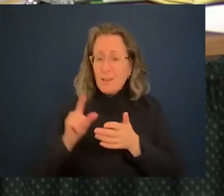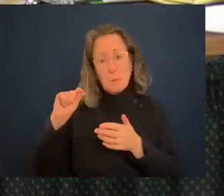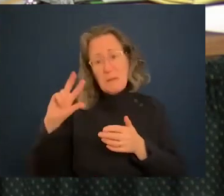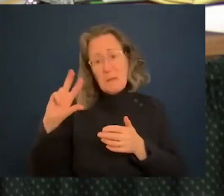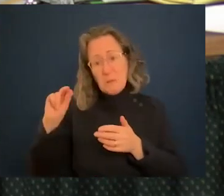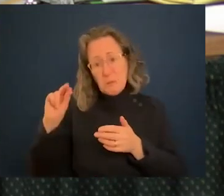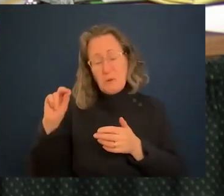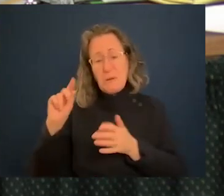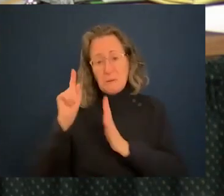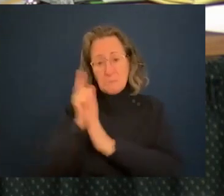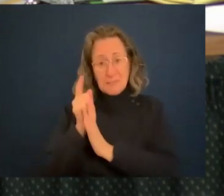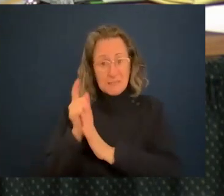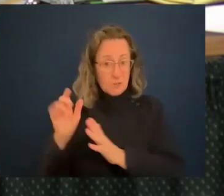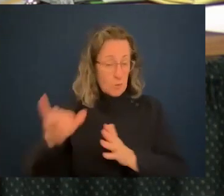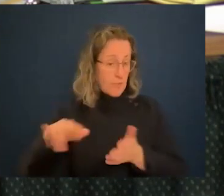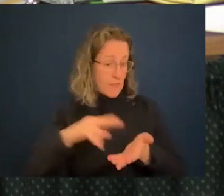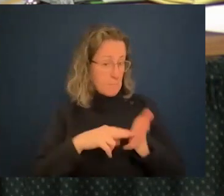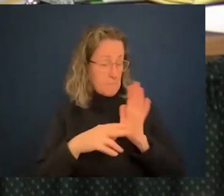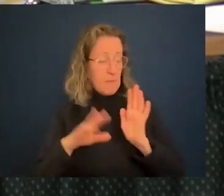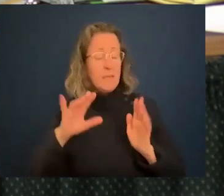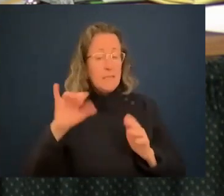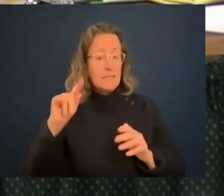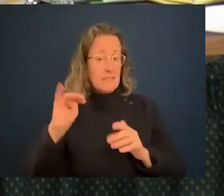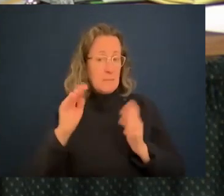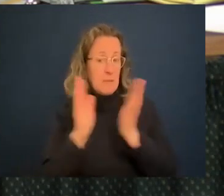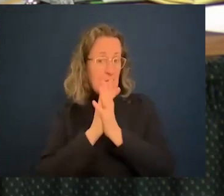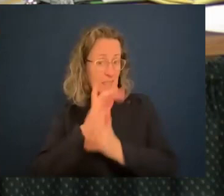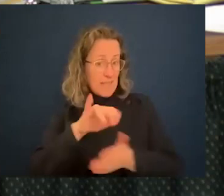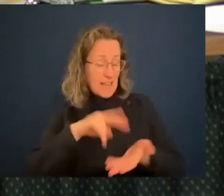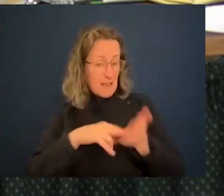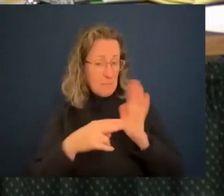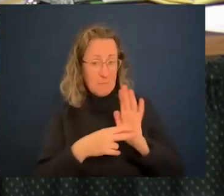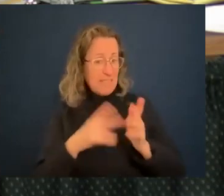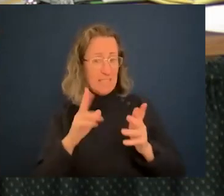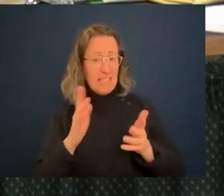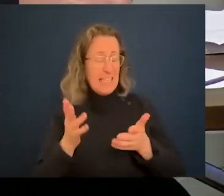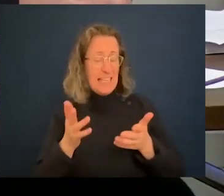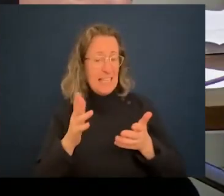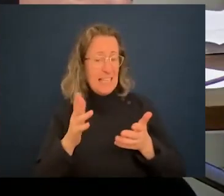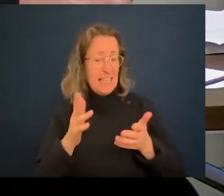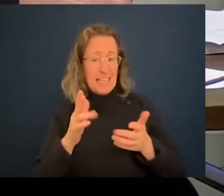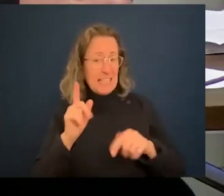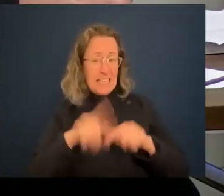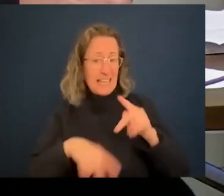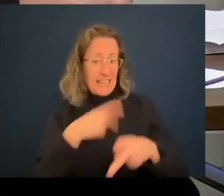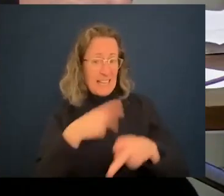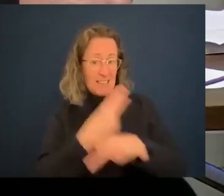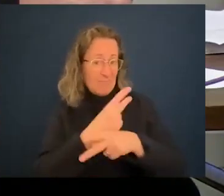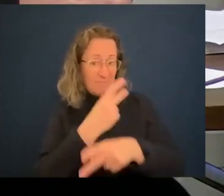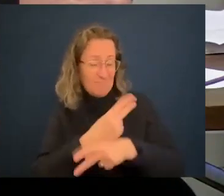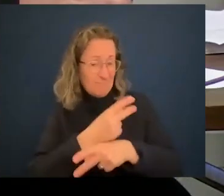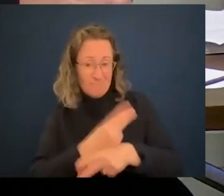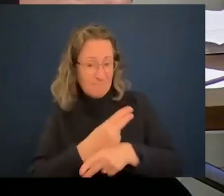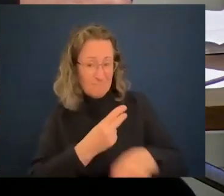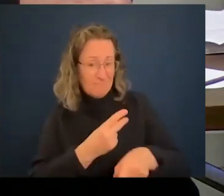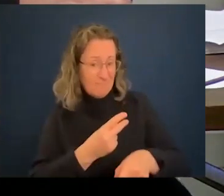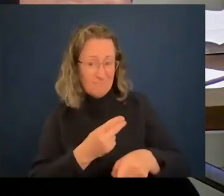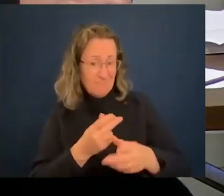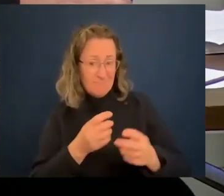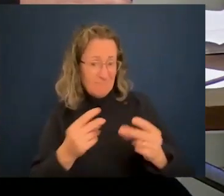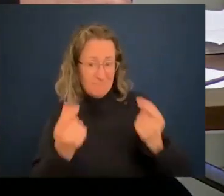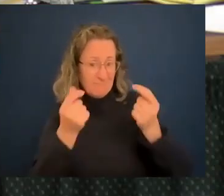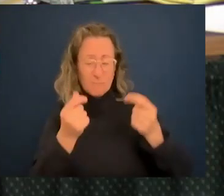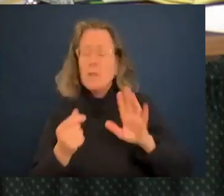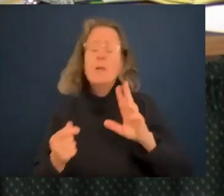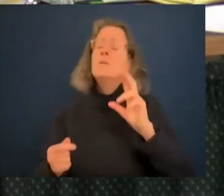Care on site or are you referring to just getting the patient quickly back to the hospital getting the patient transported back to them okay so it's